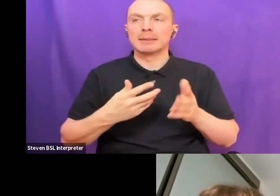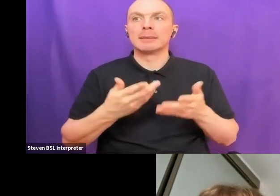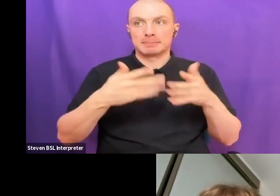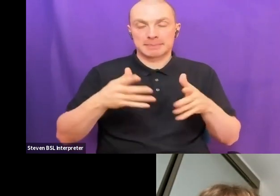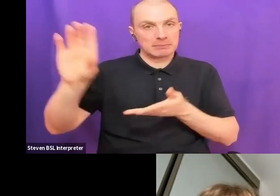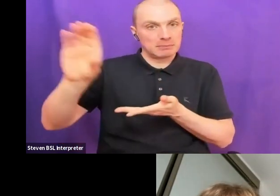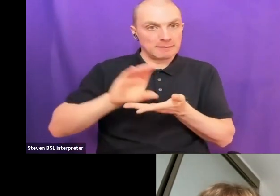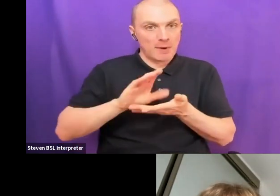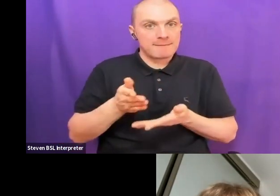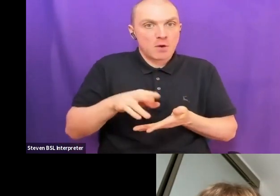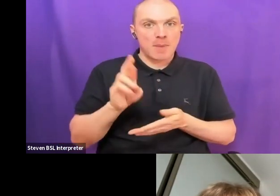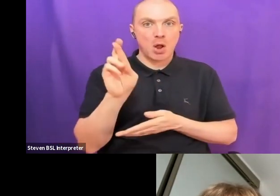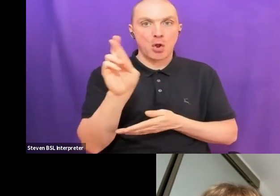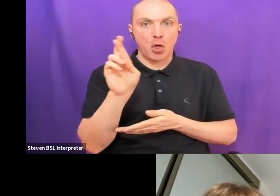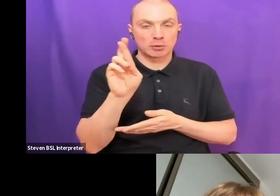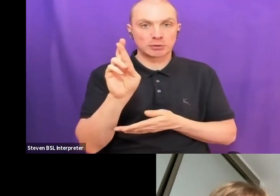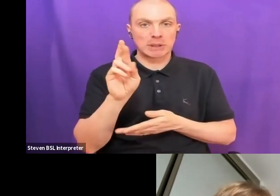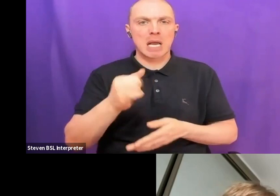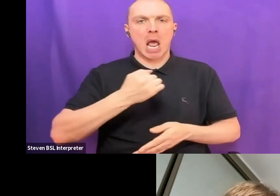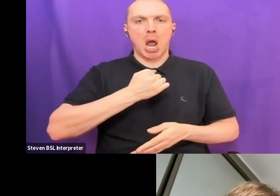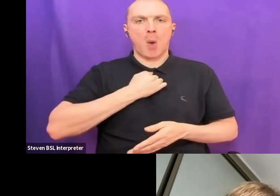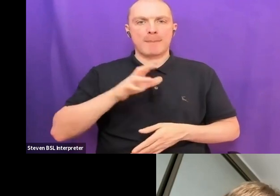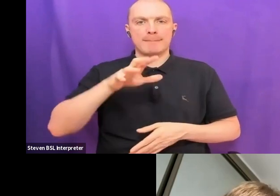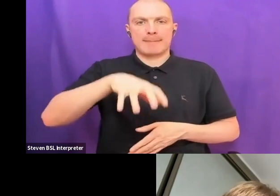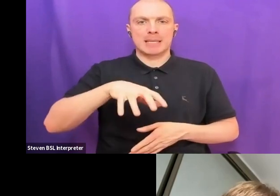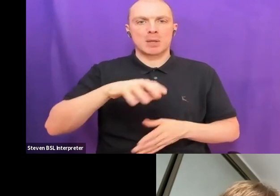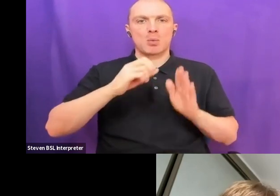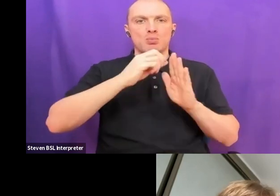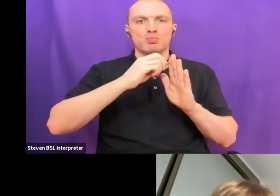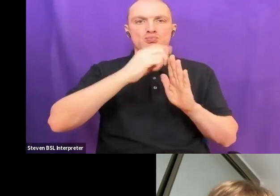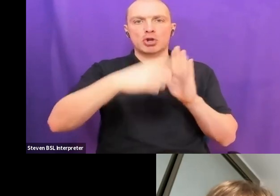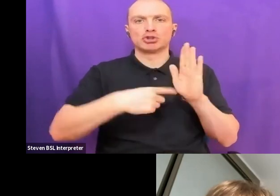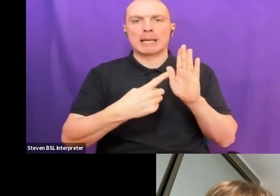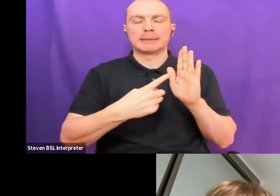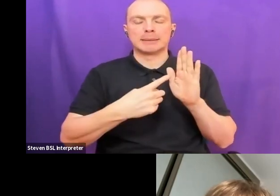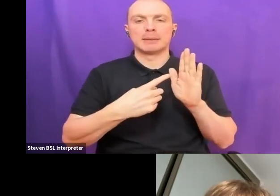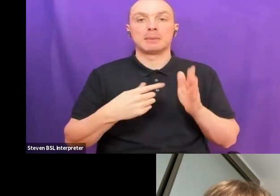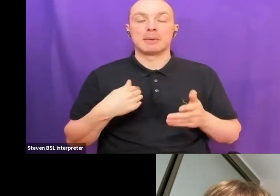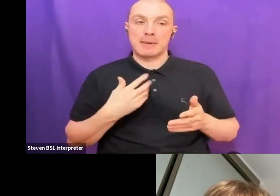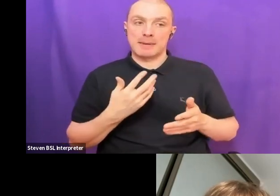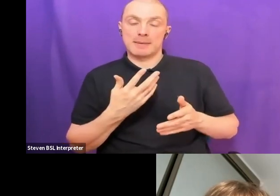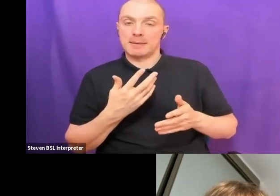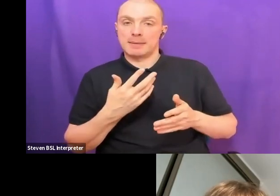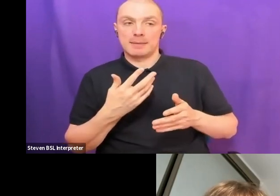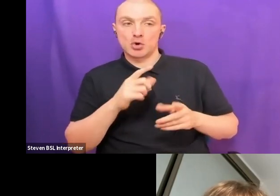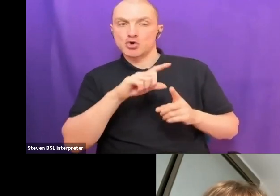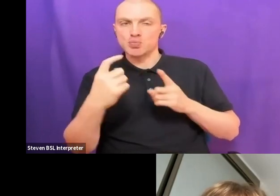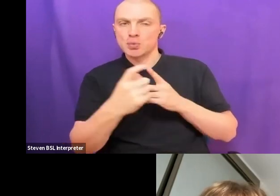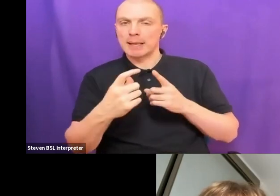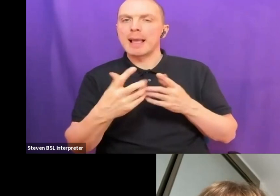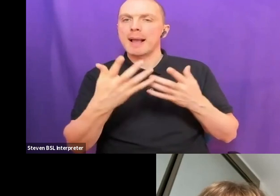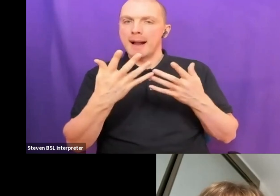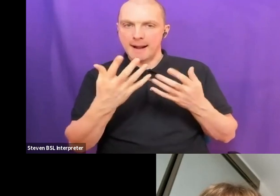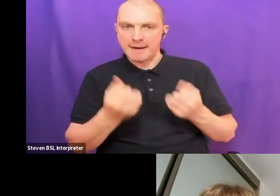lottery in the Our Place project, and we've got some fantastic community leadership around about the